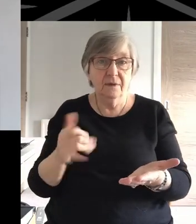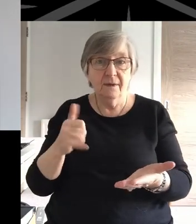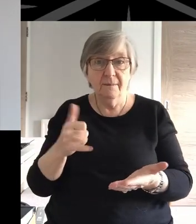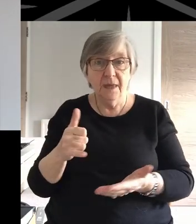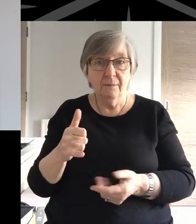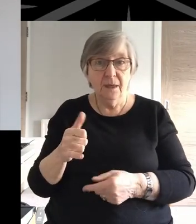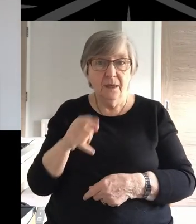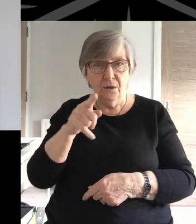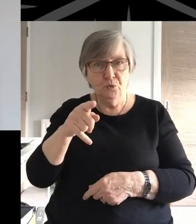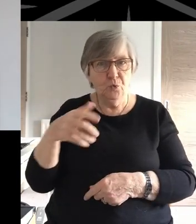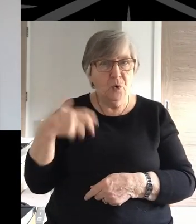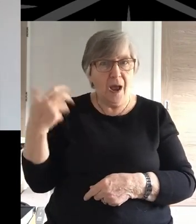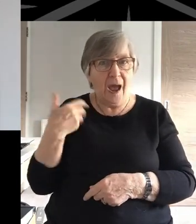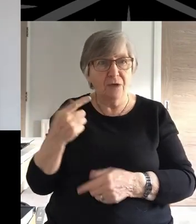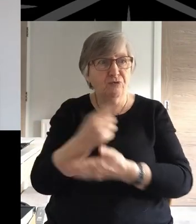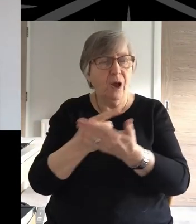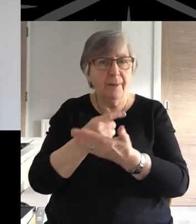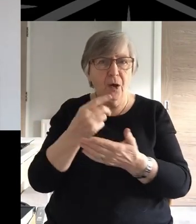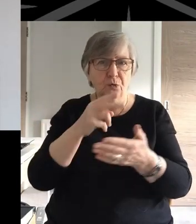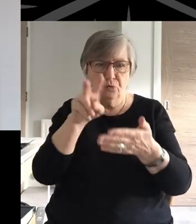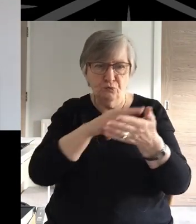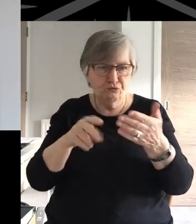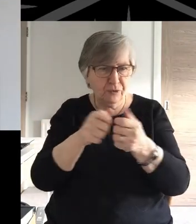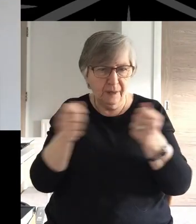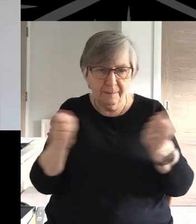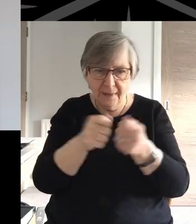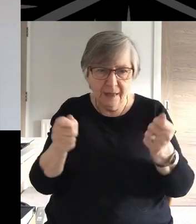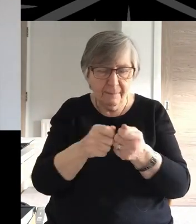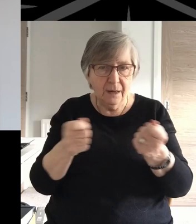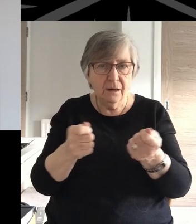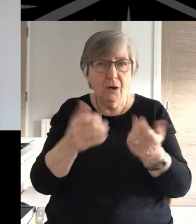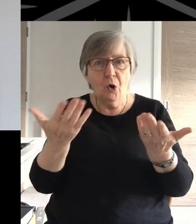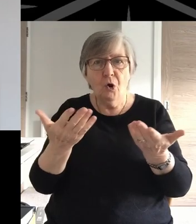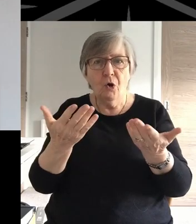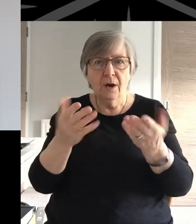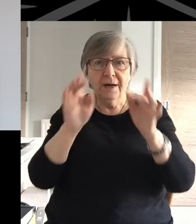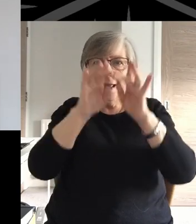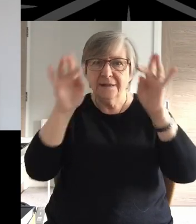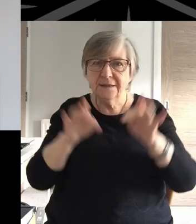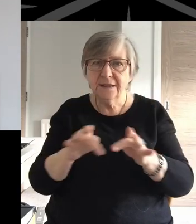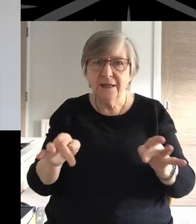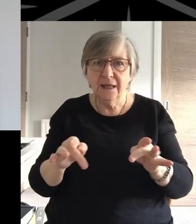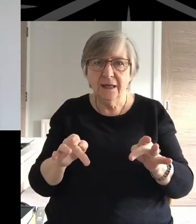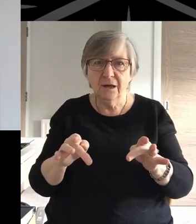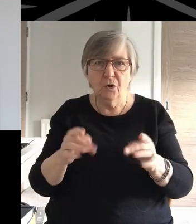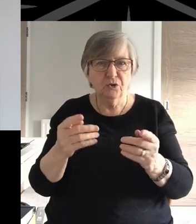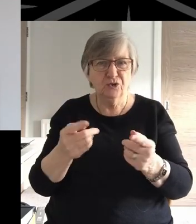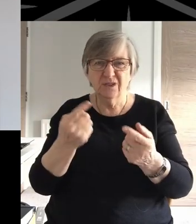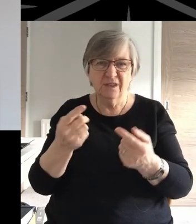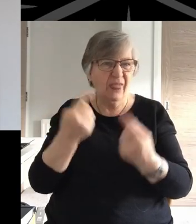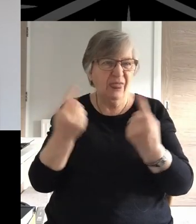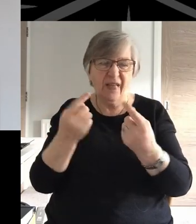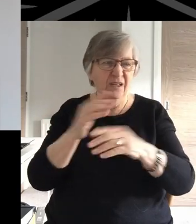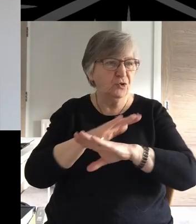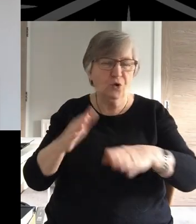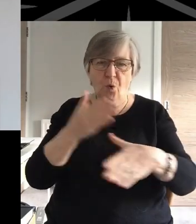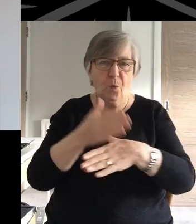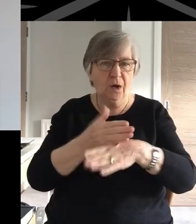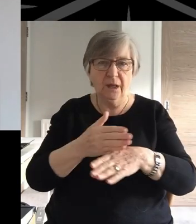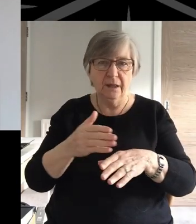Maybe you were angry about something you read in the news, a social media post, or maybe things just weren't going your way one day.